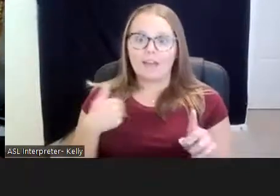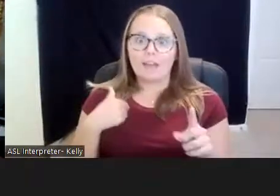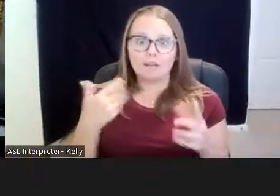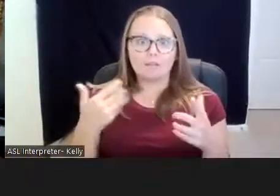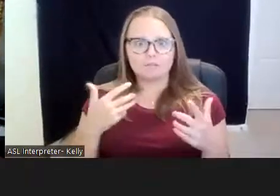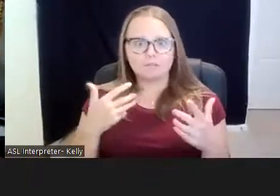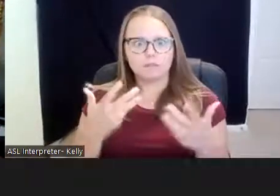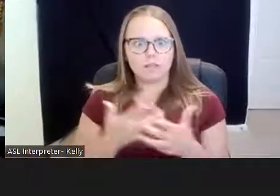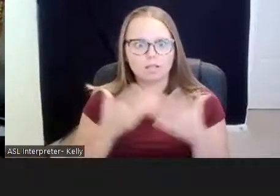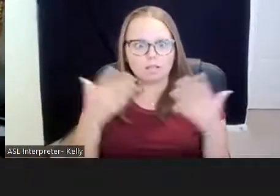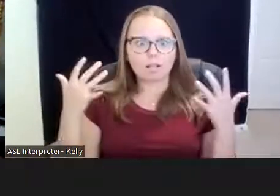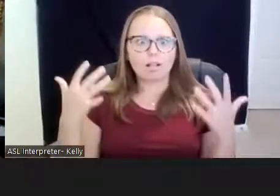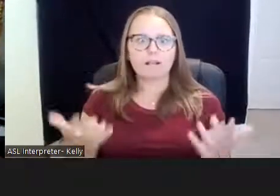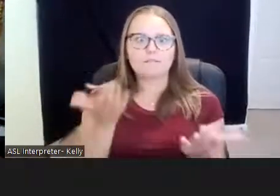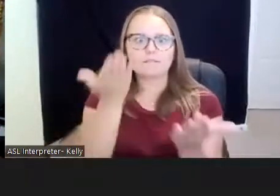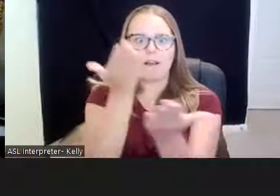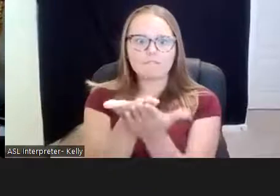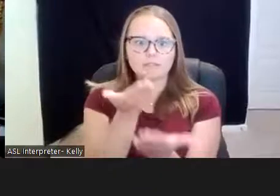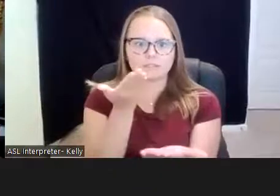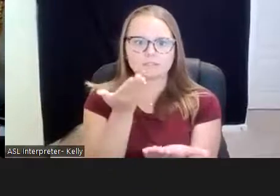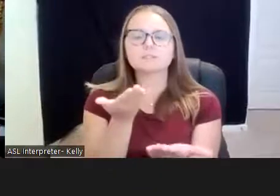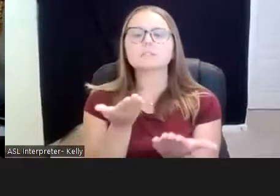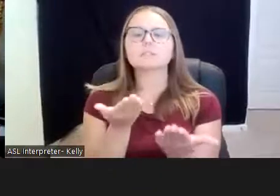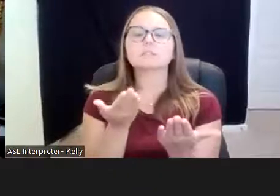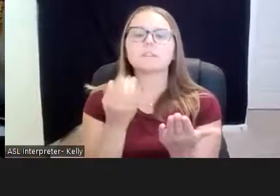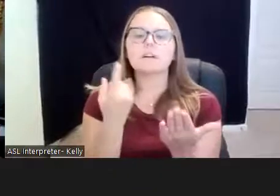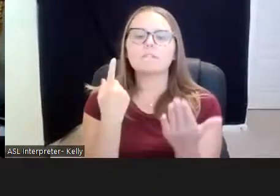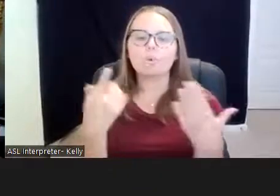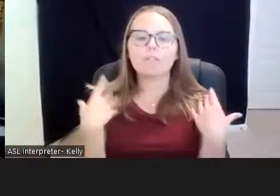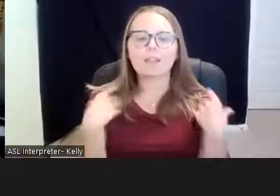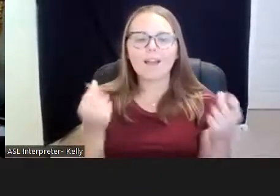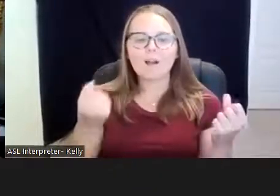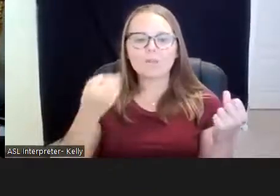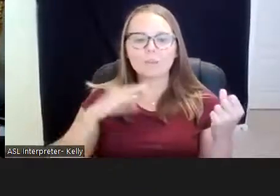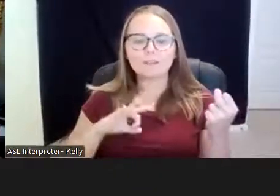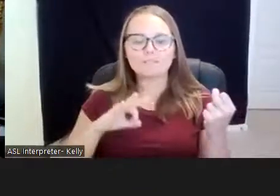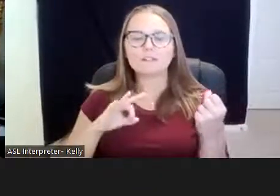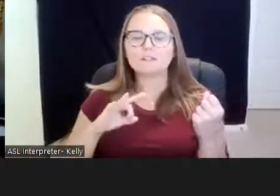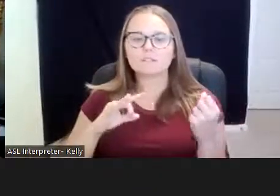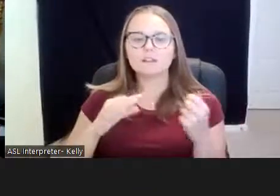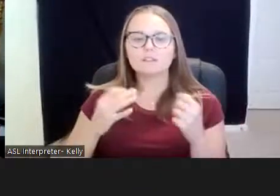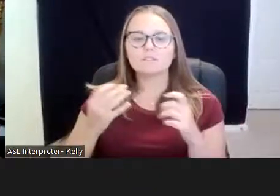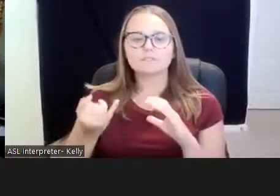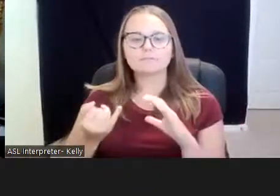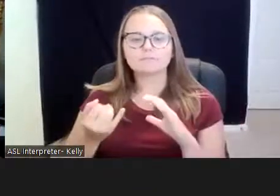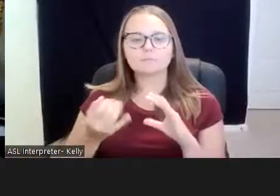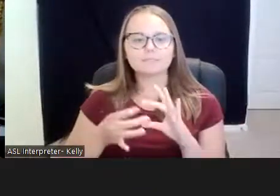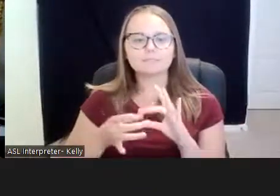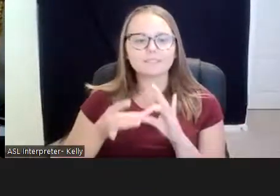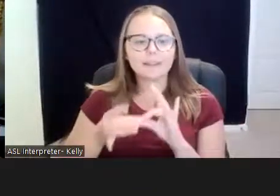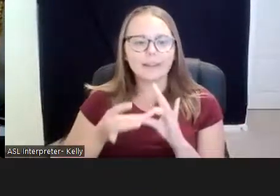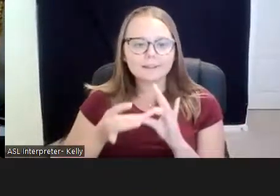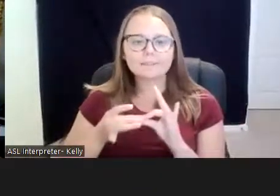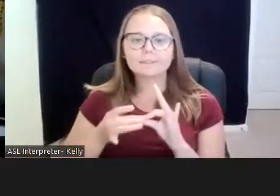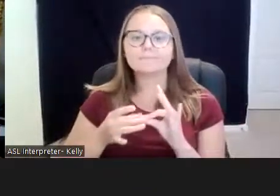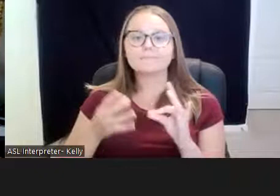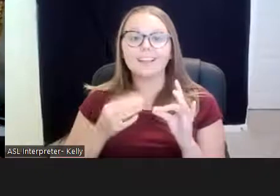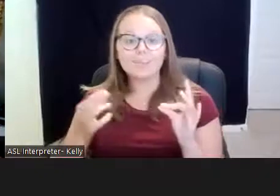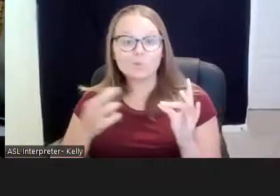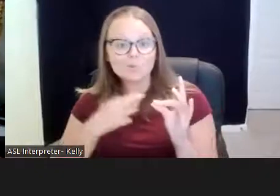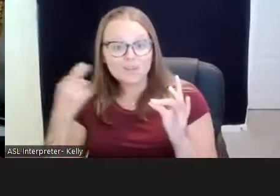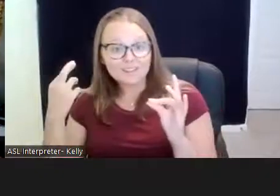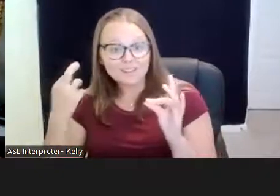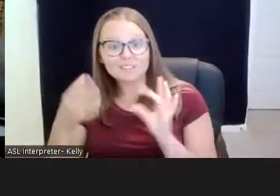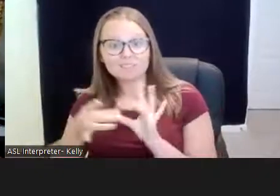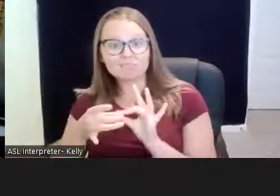in terms of the health benefits of being socially connected and the risks of, associated with